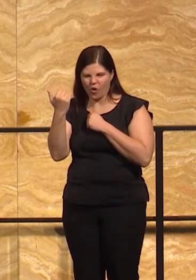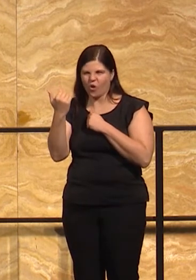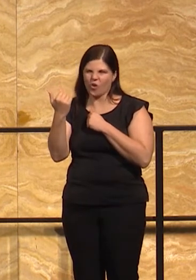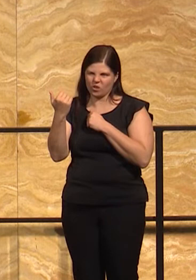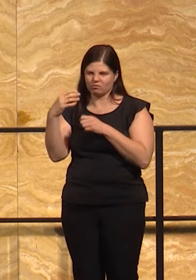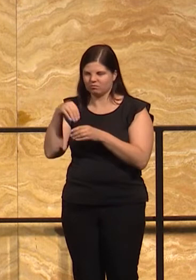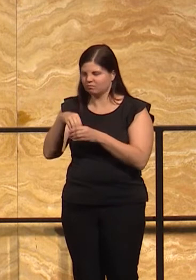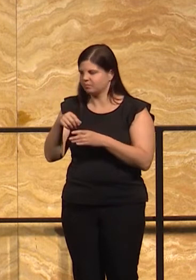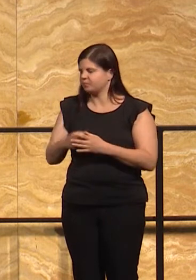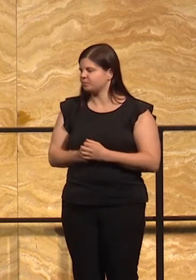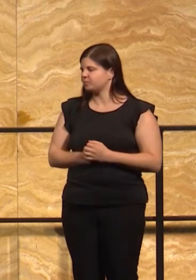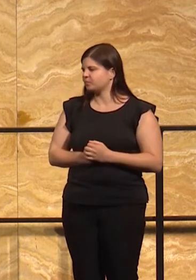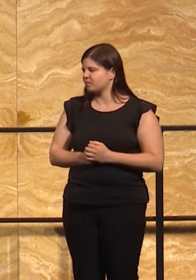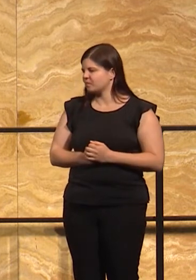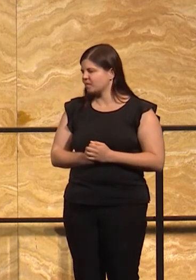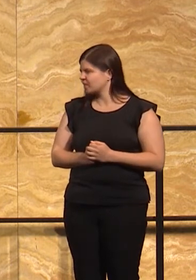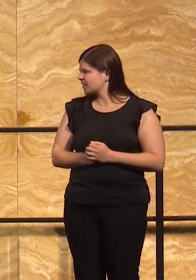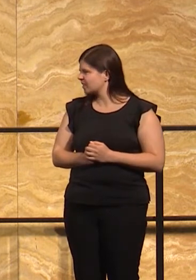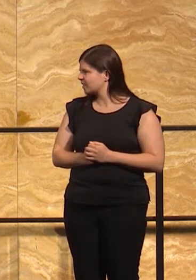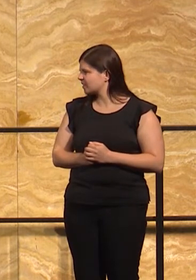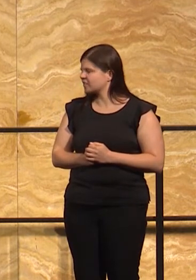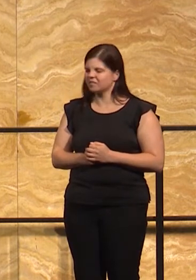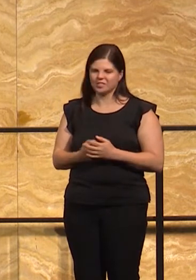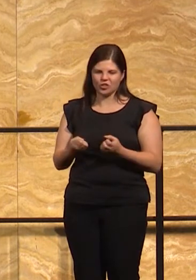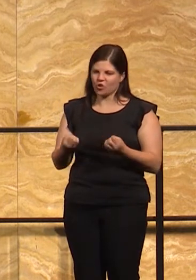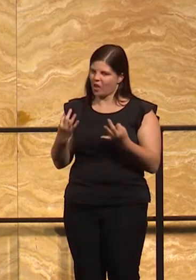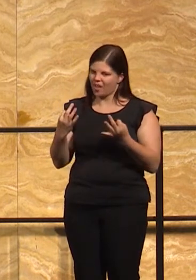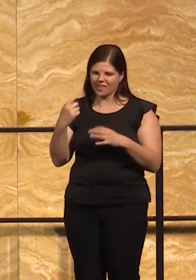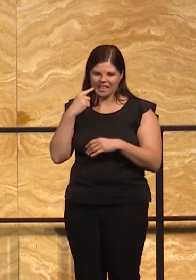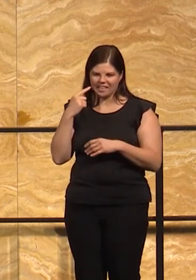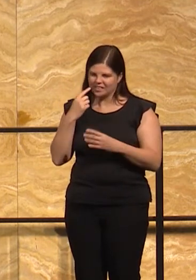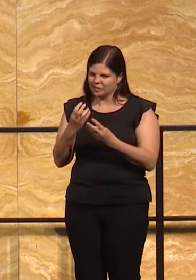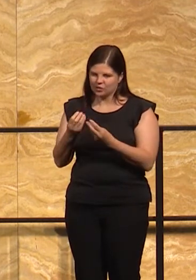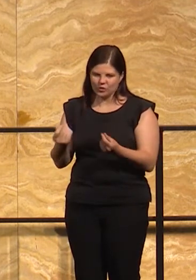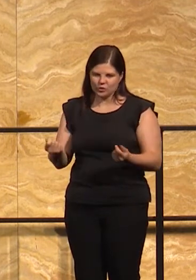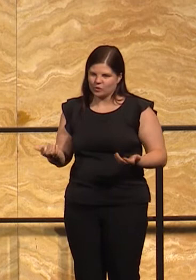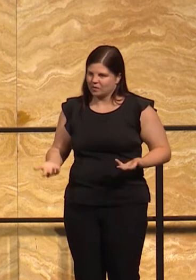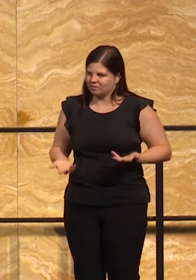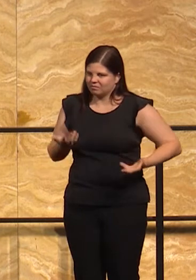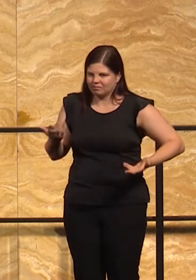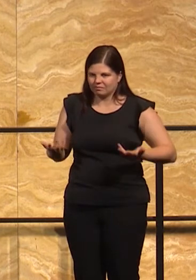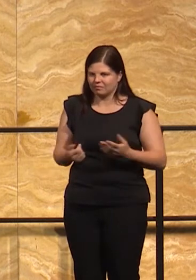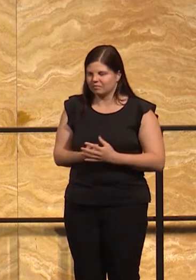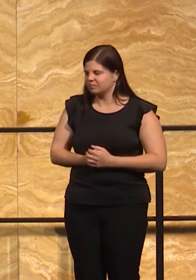So we, what, I'm no easy solution. I'm not you know, saying.